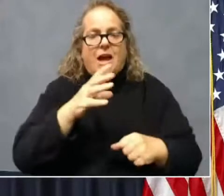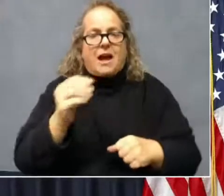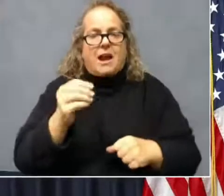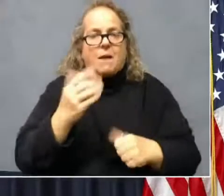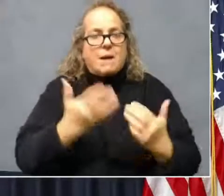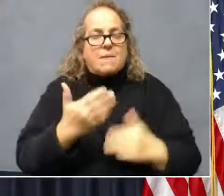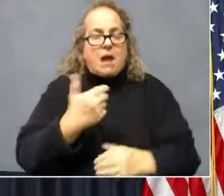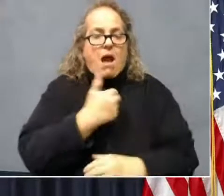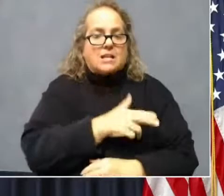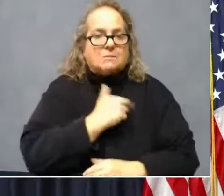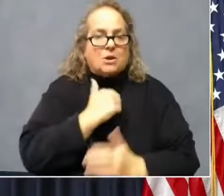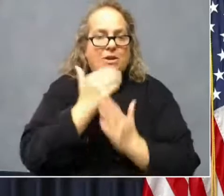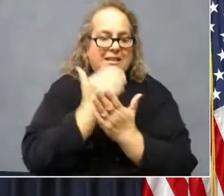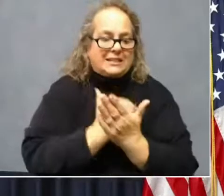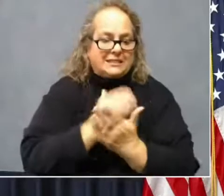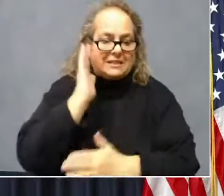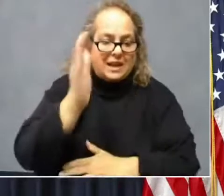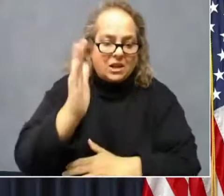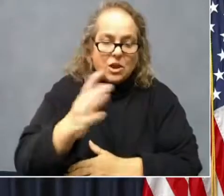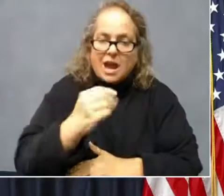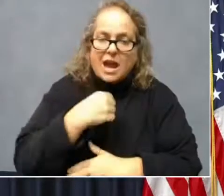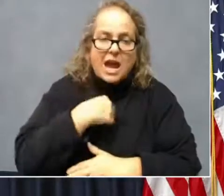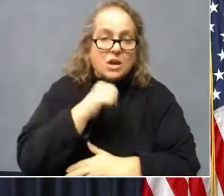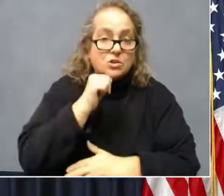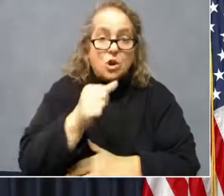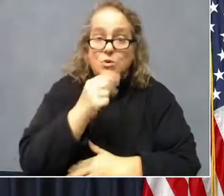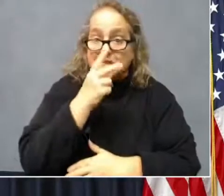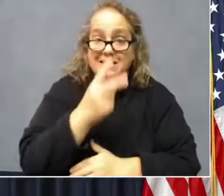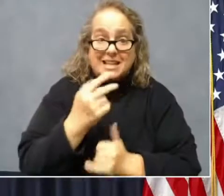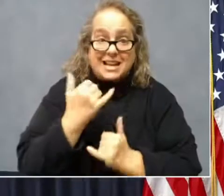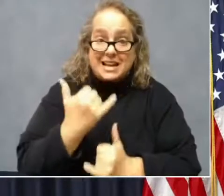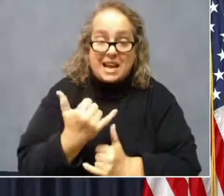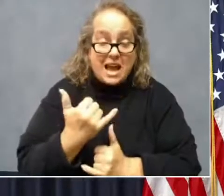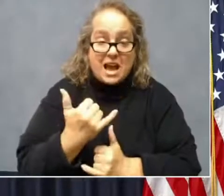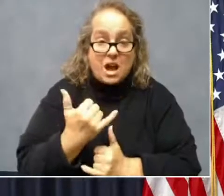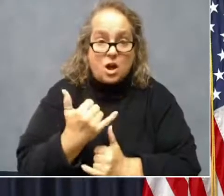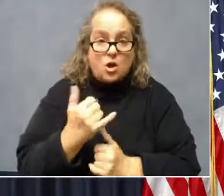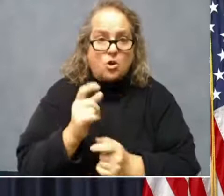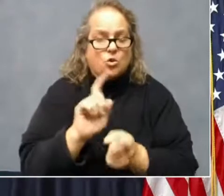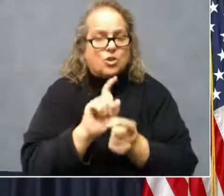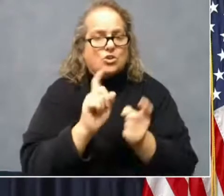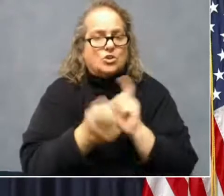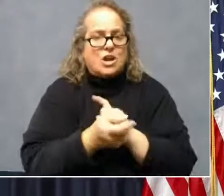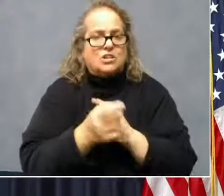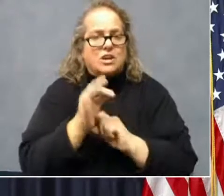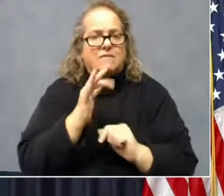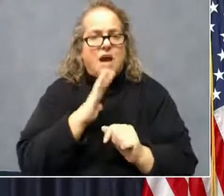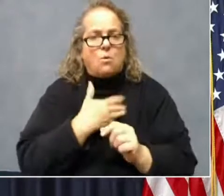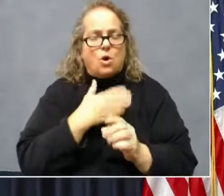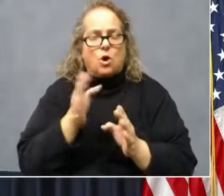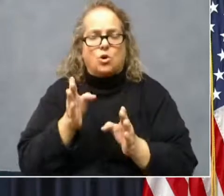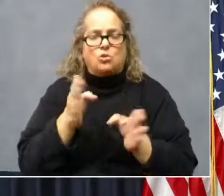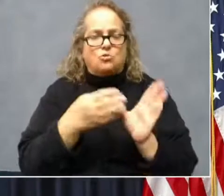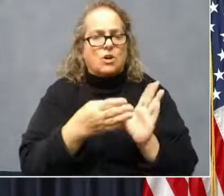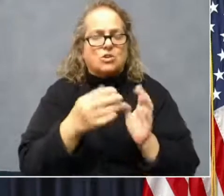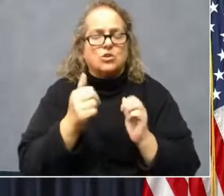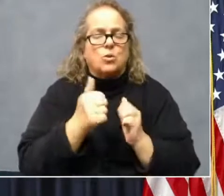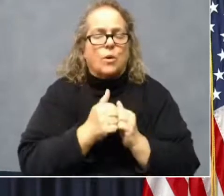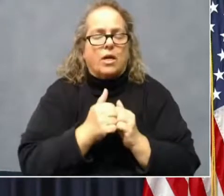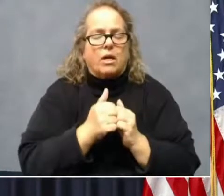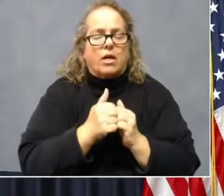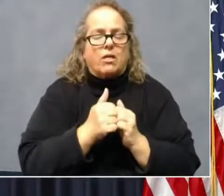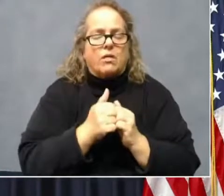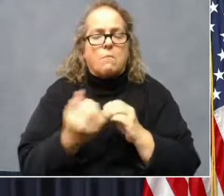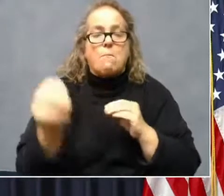don't see at the moment this changing our direction as far as